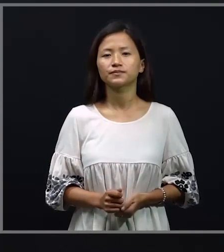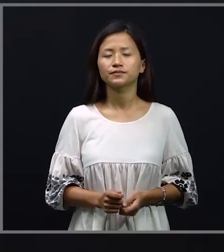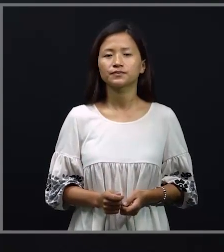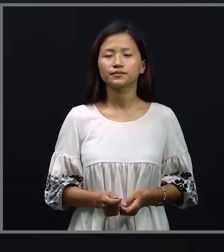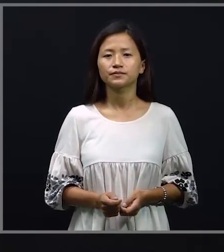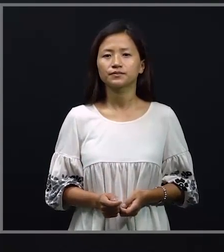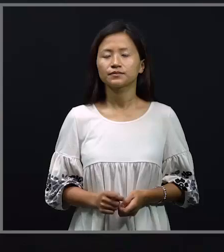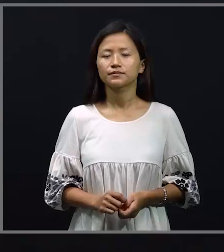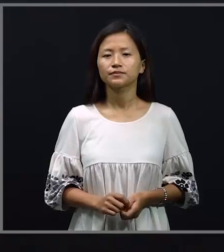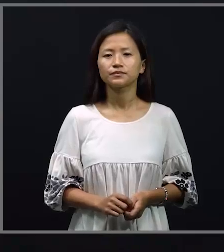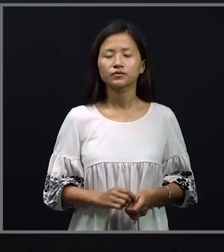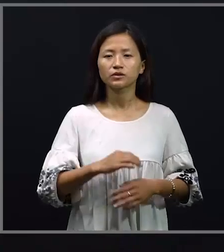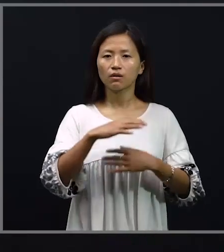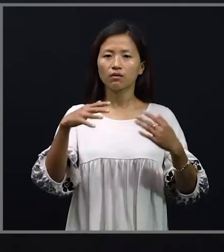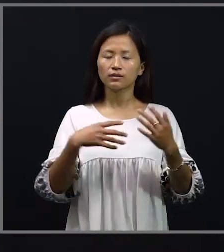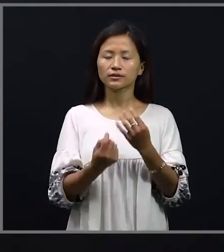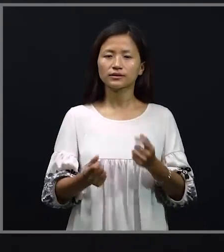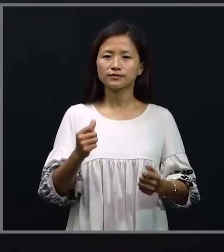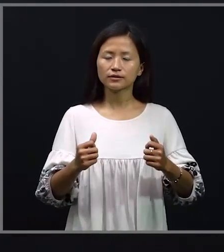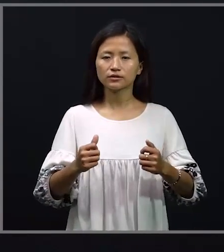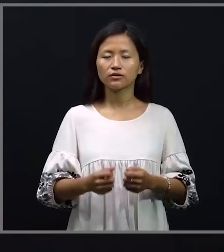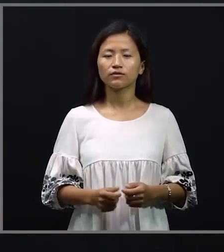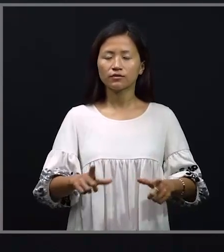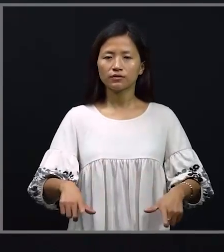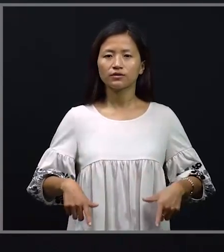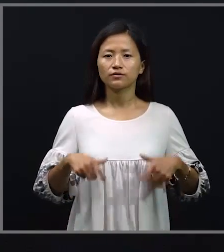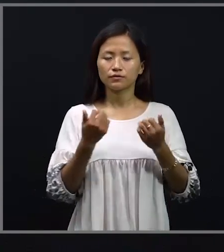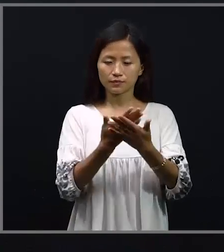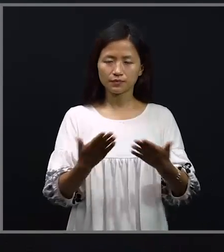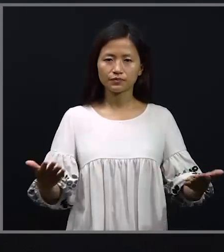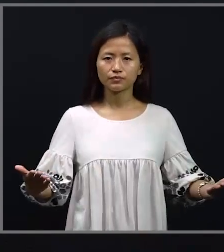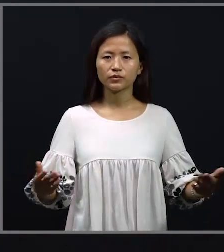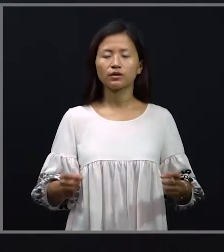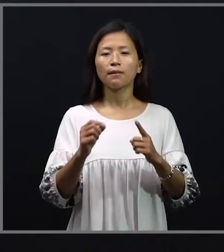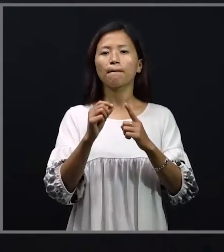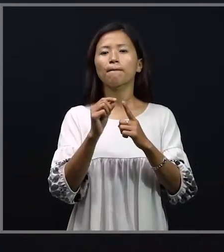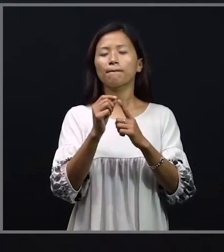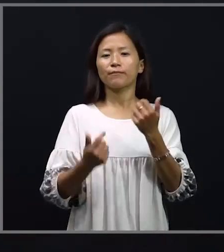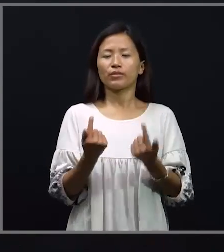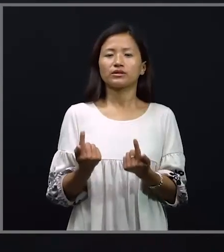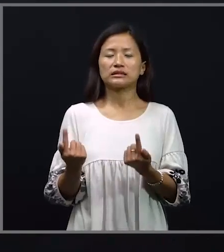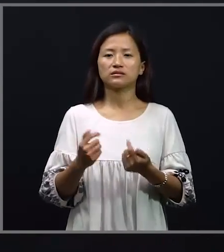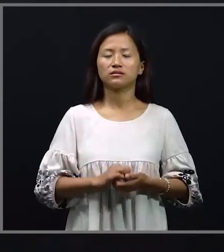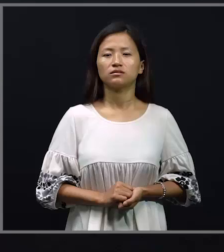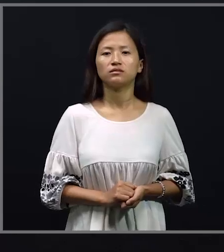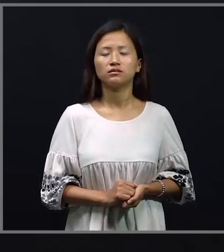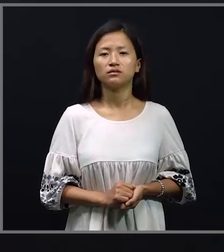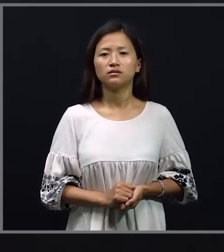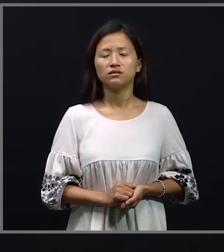say all activities of life for them is political. All right? Okay.